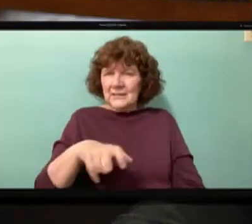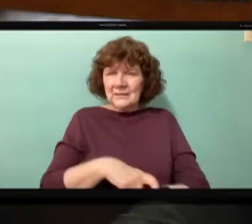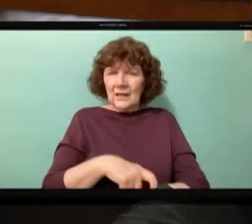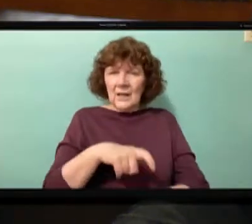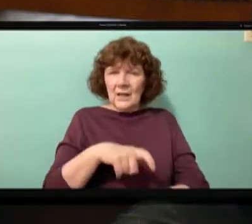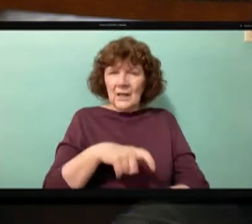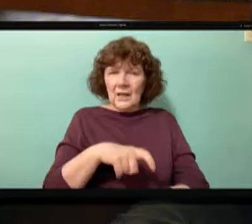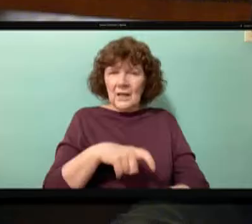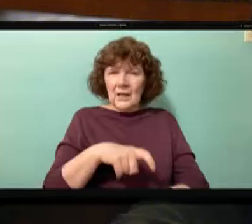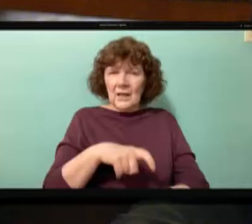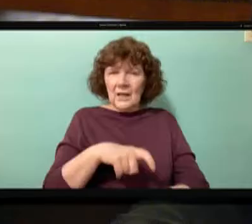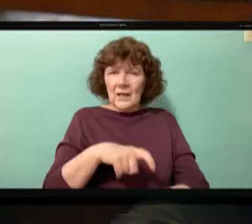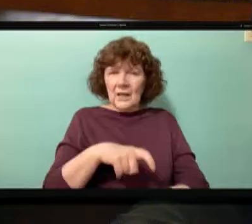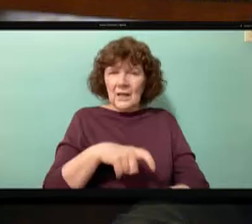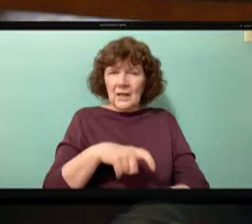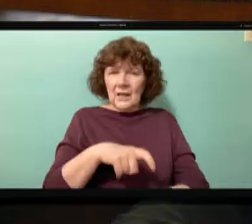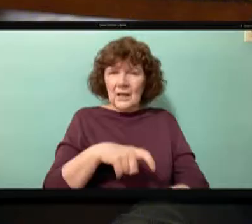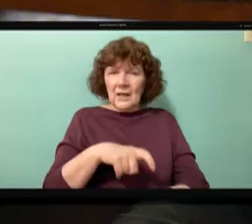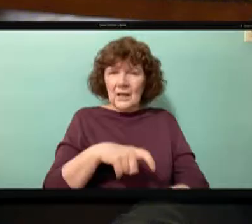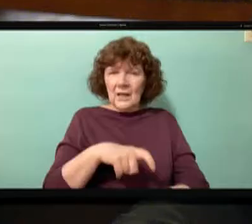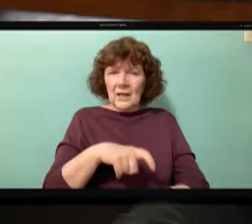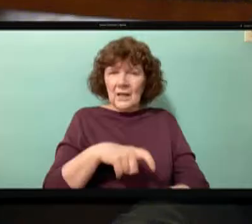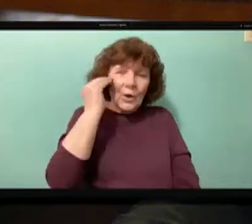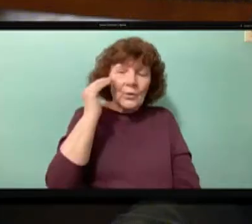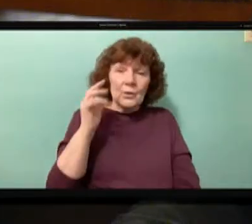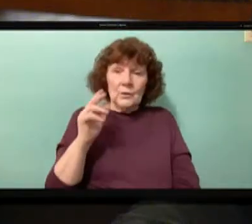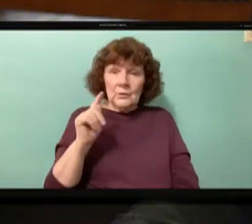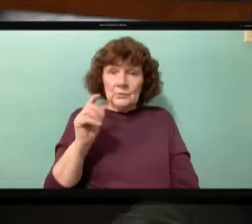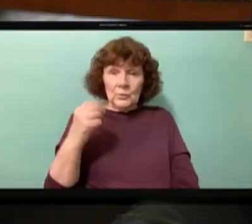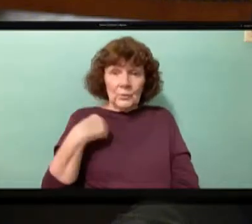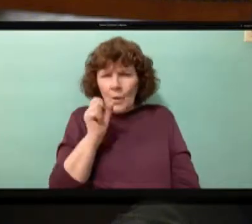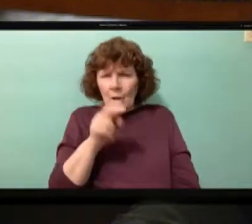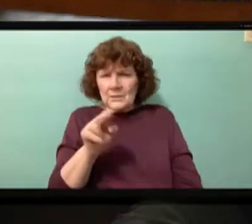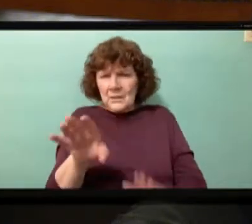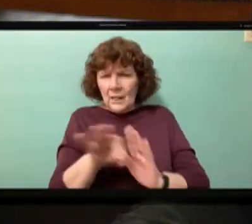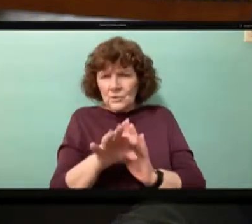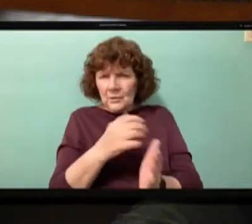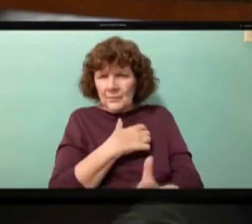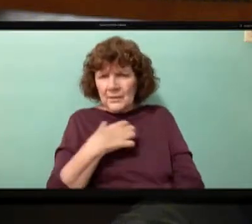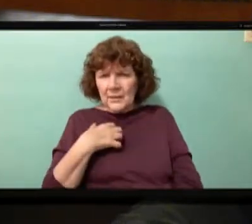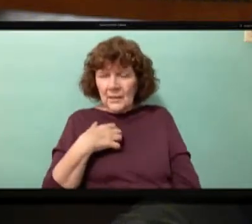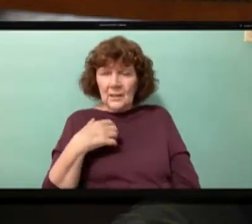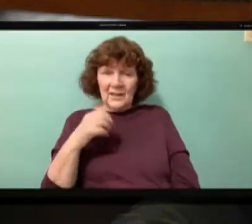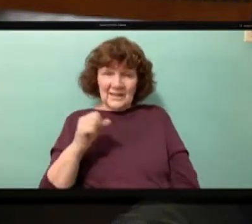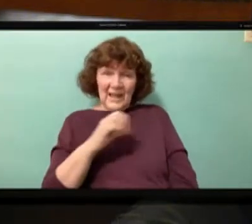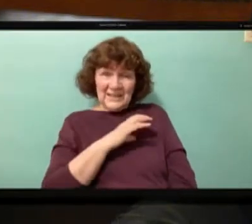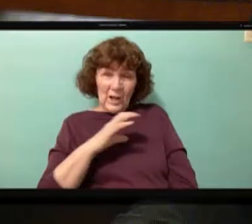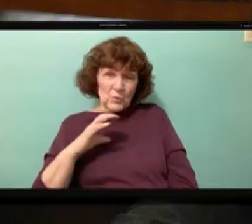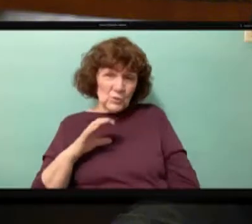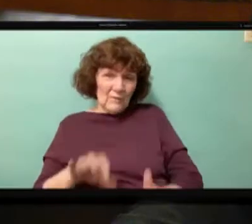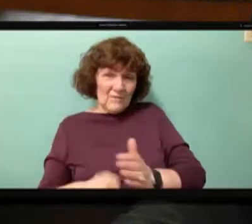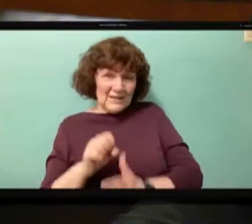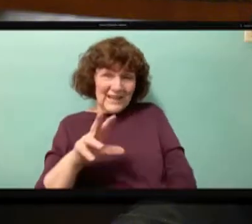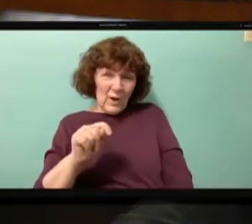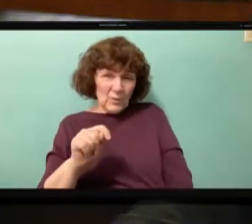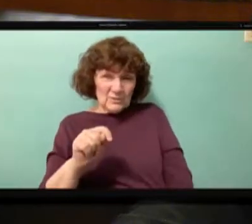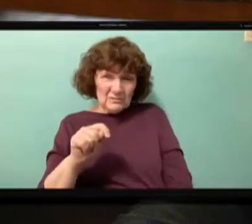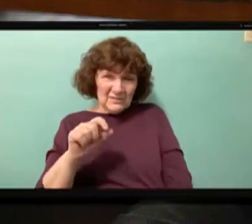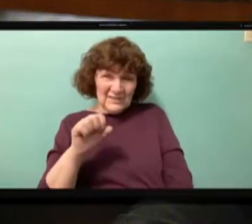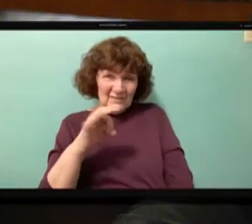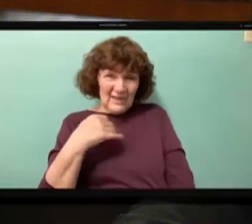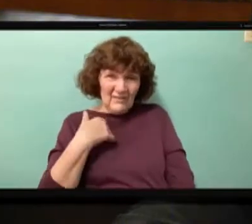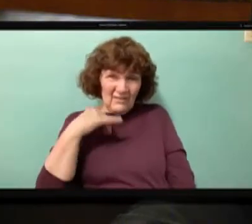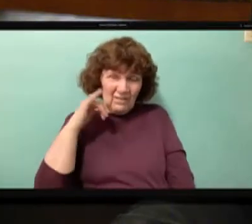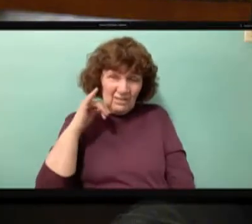who's on the selection committee? Could council find that out if that exists in like a financial impact statement